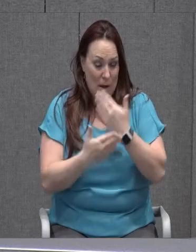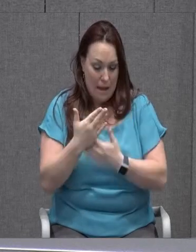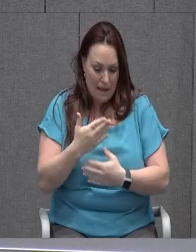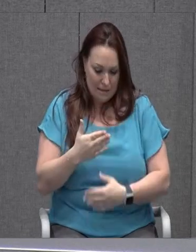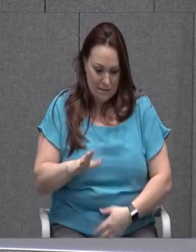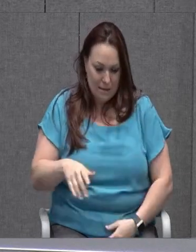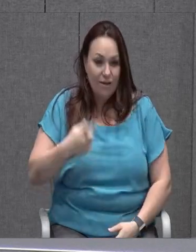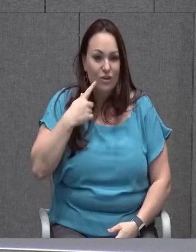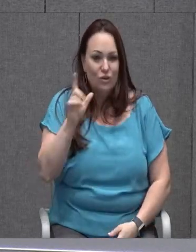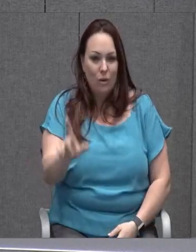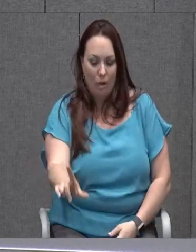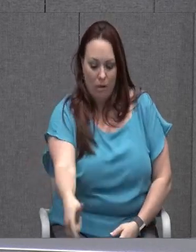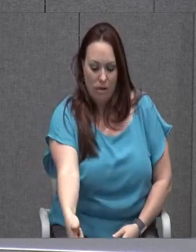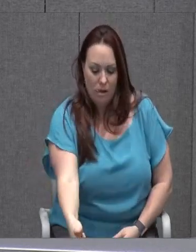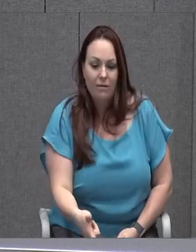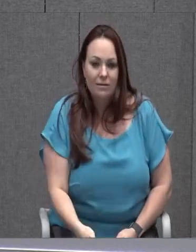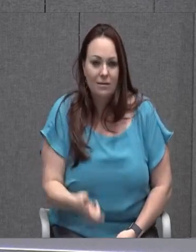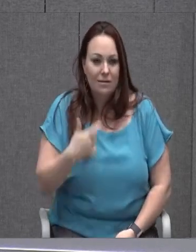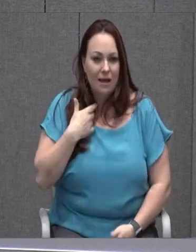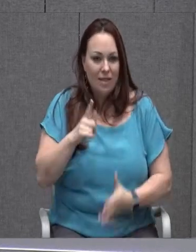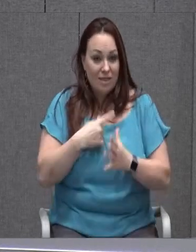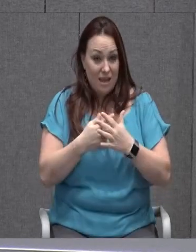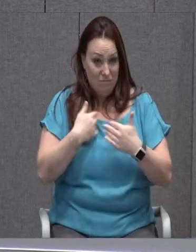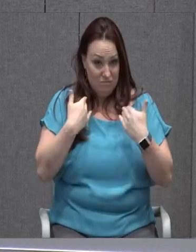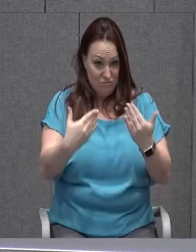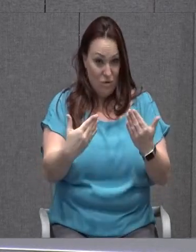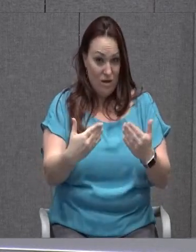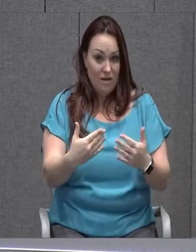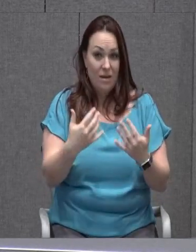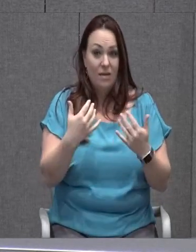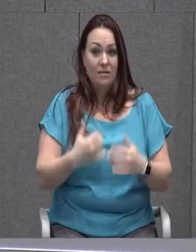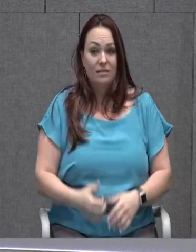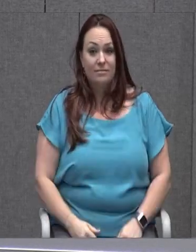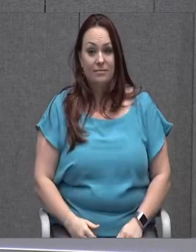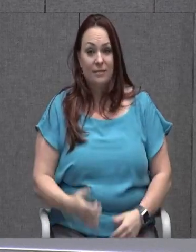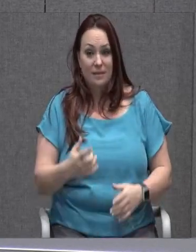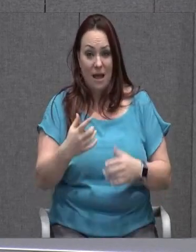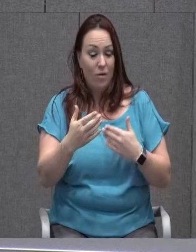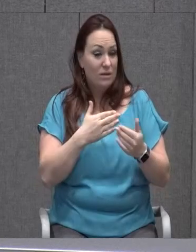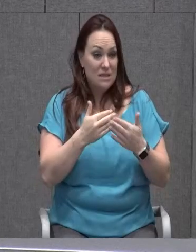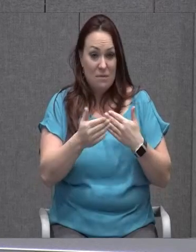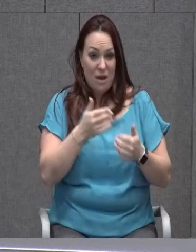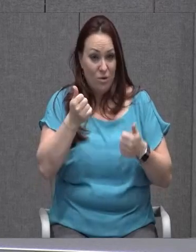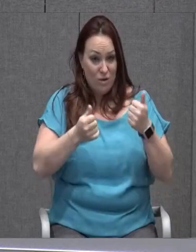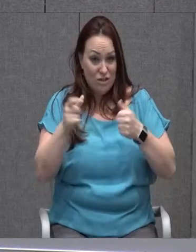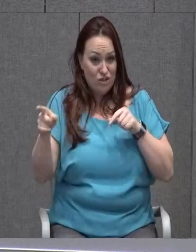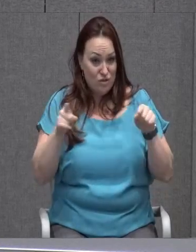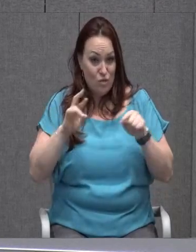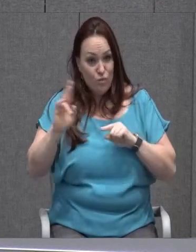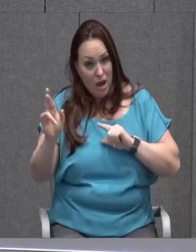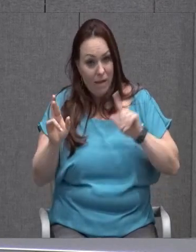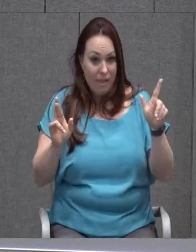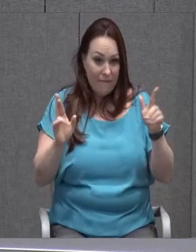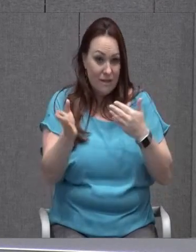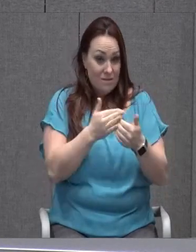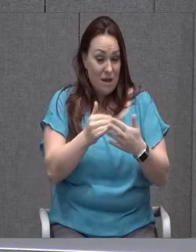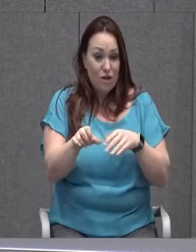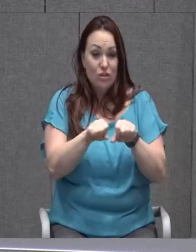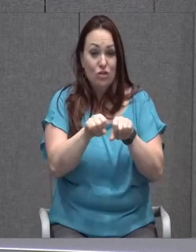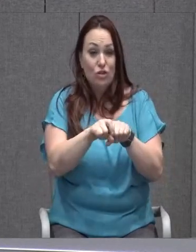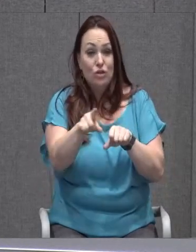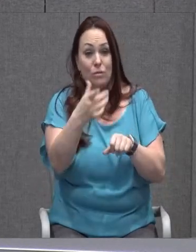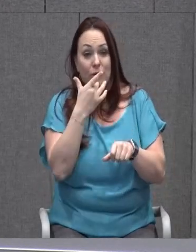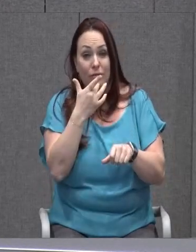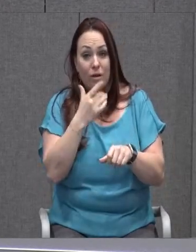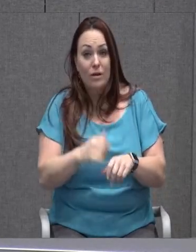put our shoe back Okay. in place. This time, puedes usar cualquier zapato. You can use any shoe you want. Pero no lo